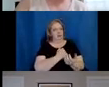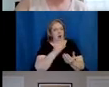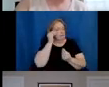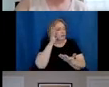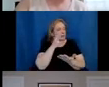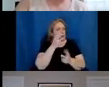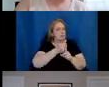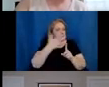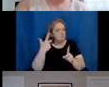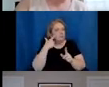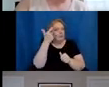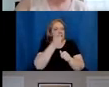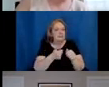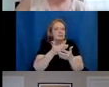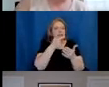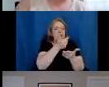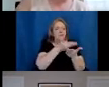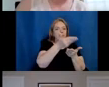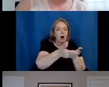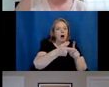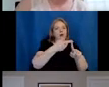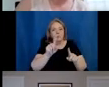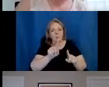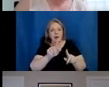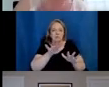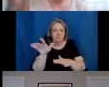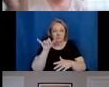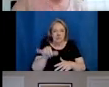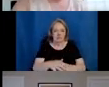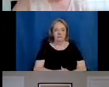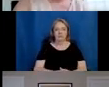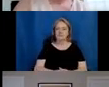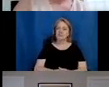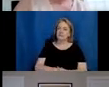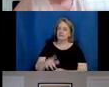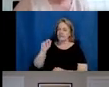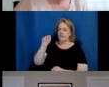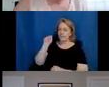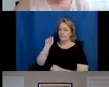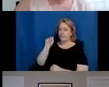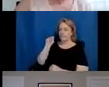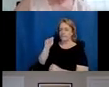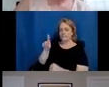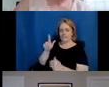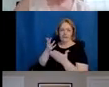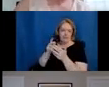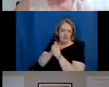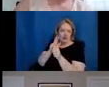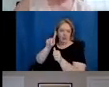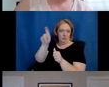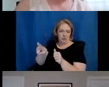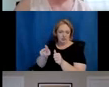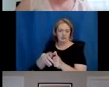and where they were sourced from. I guess there's a similar question, maybe to follow up on that in the chat. Wondering